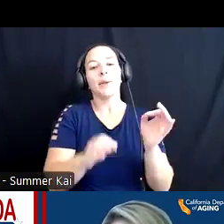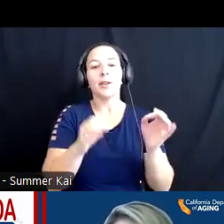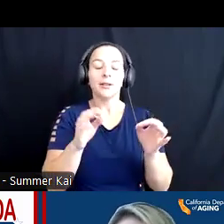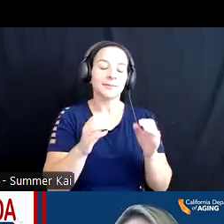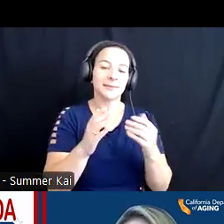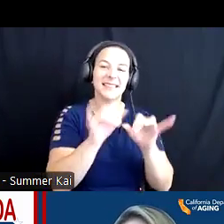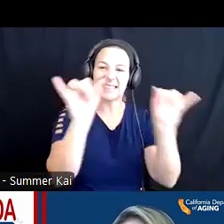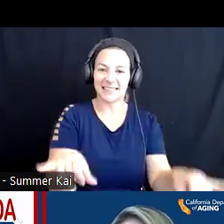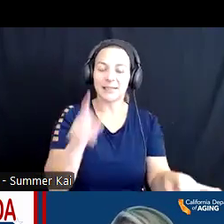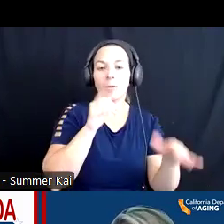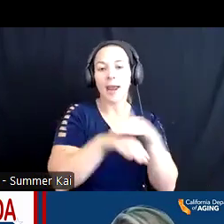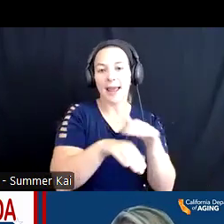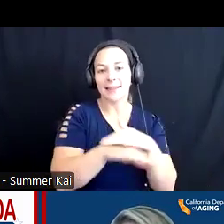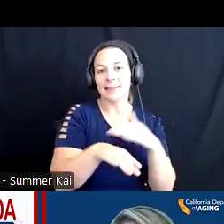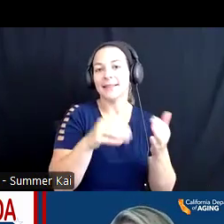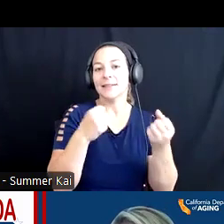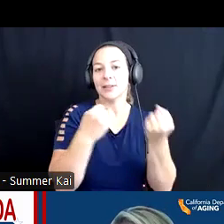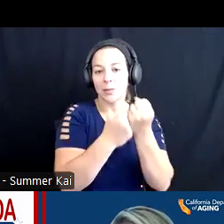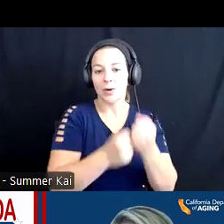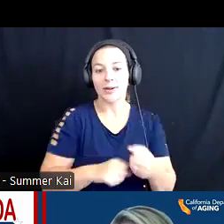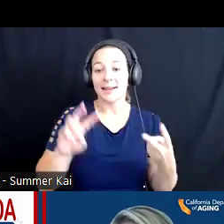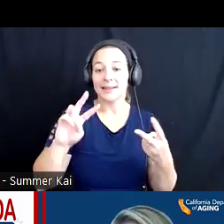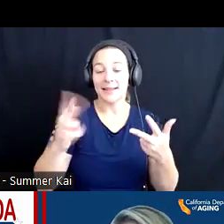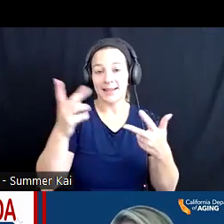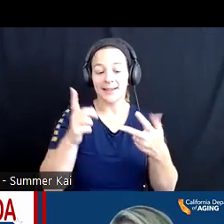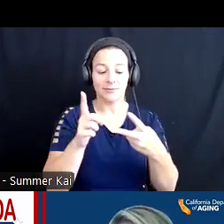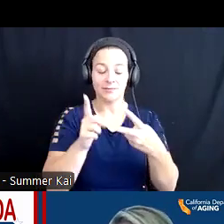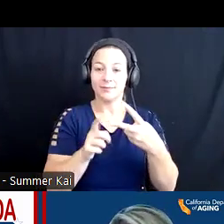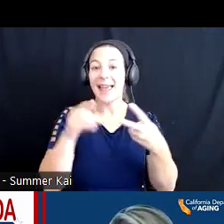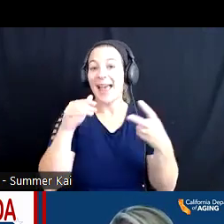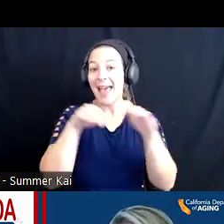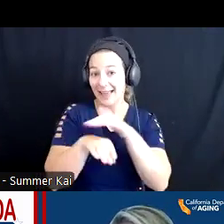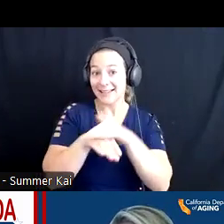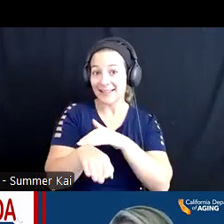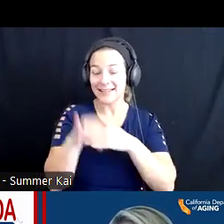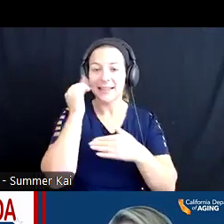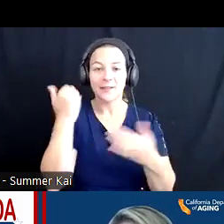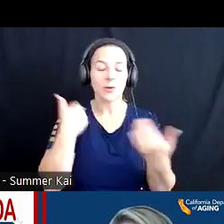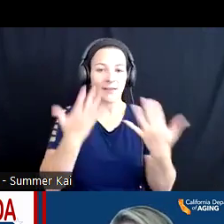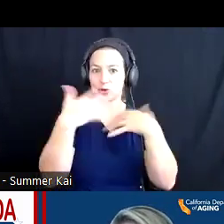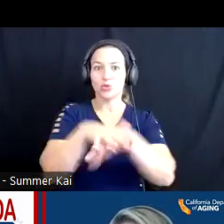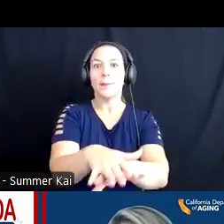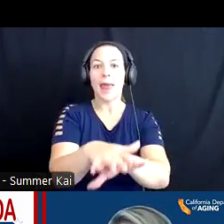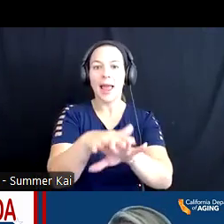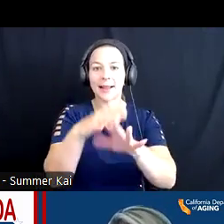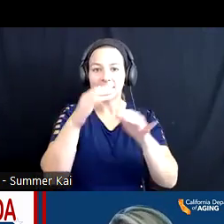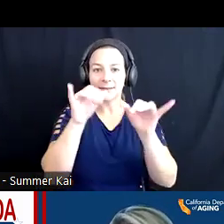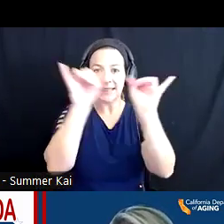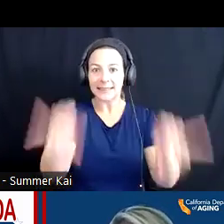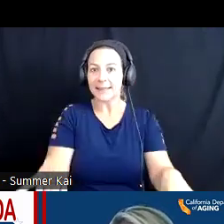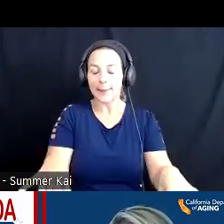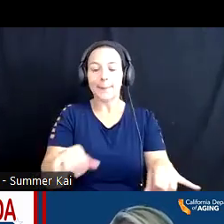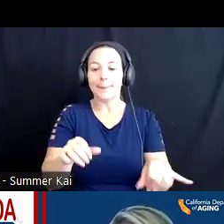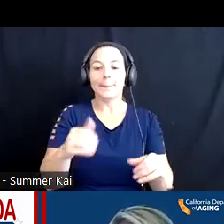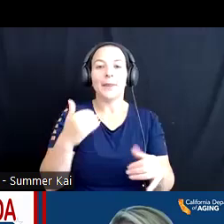and support. Second is access. So even if we have a very streamlined system, we know that people can't access